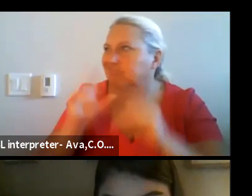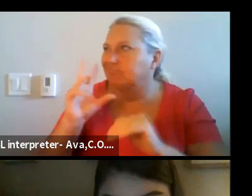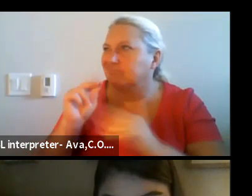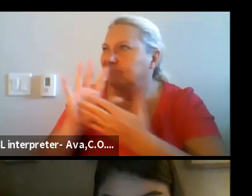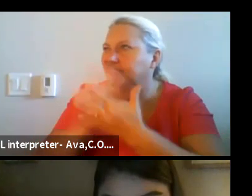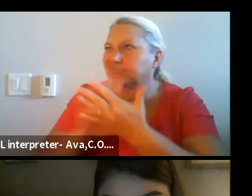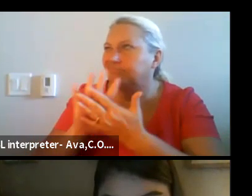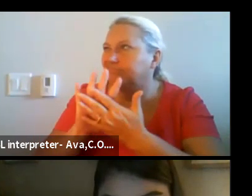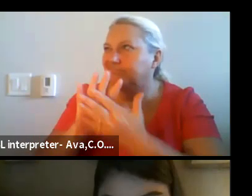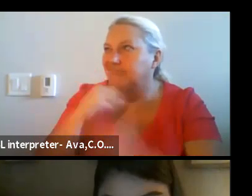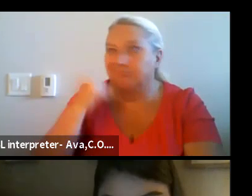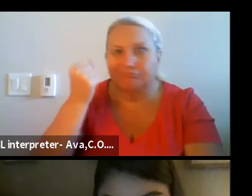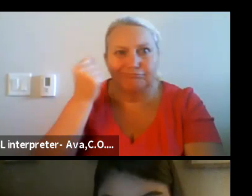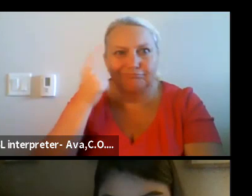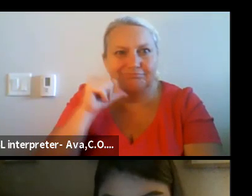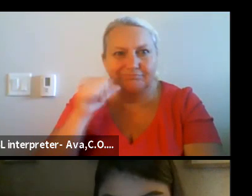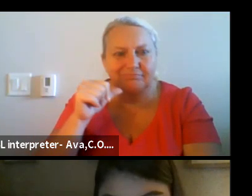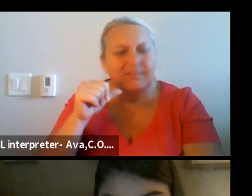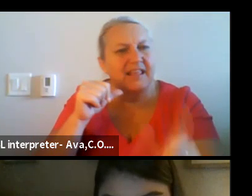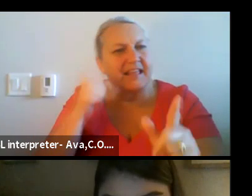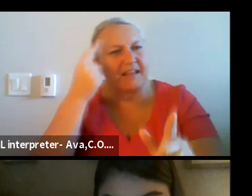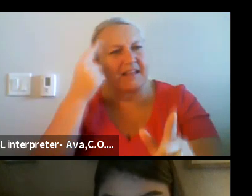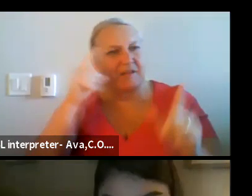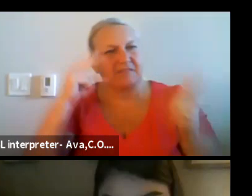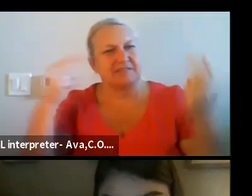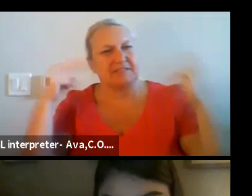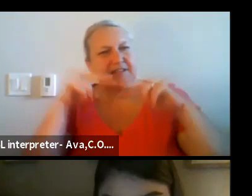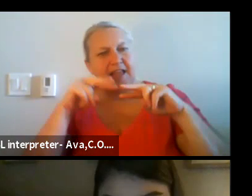we know